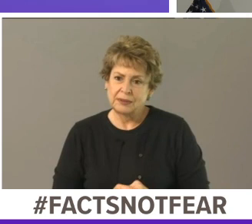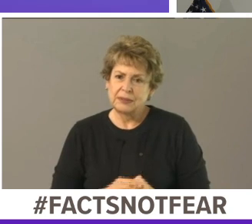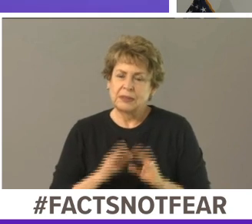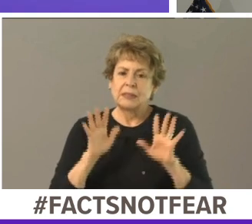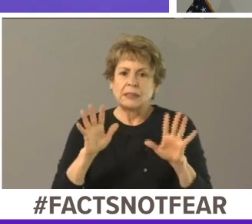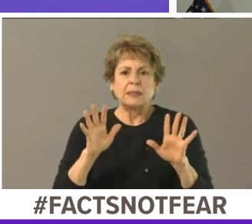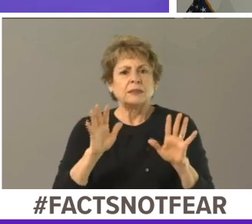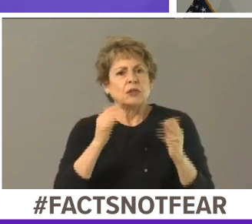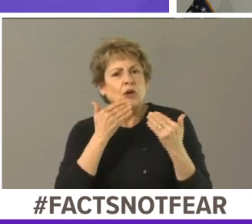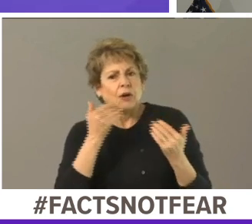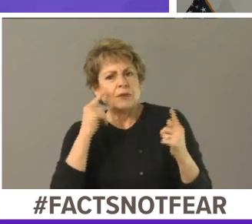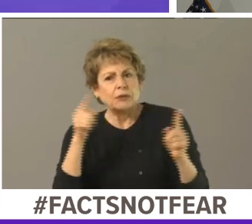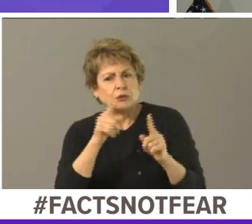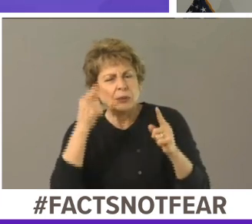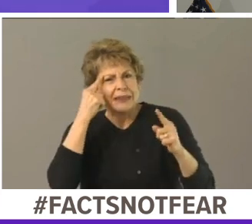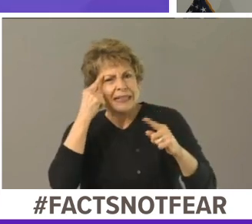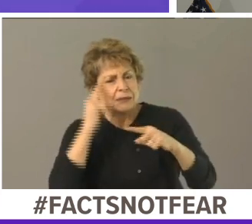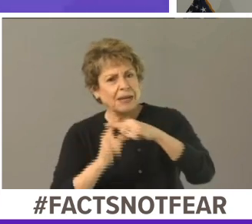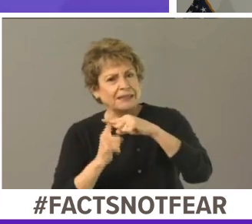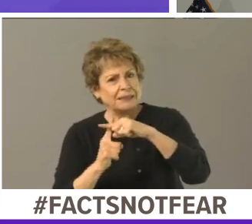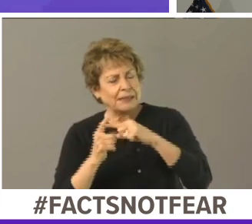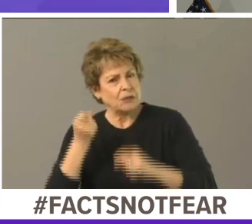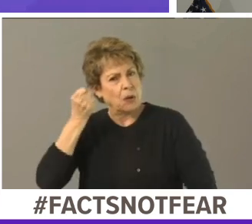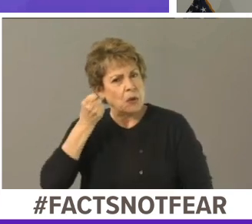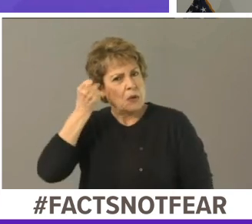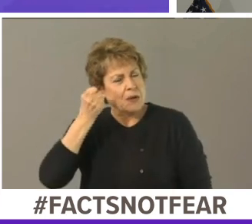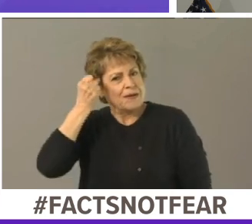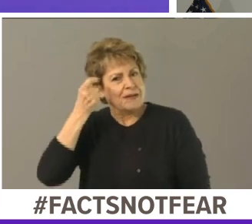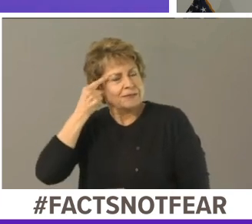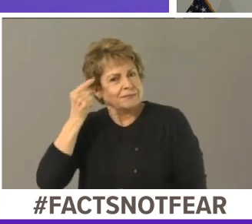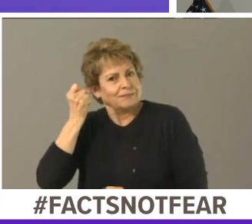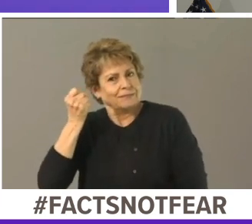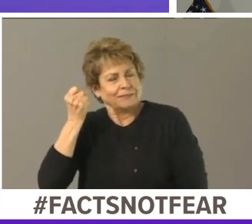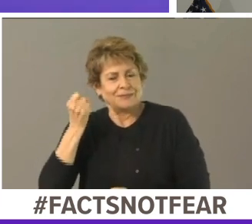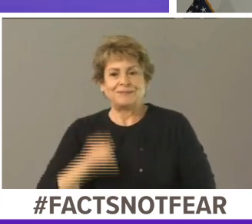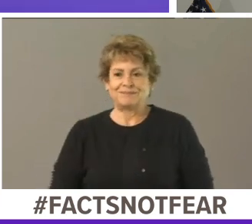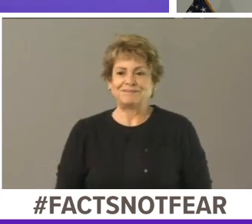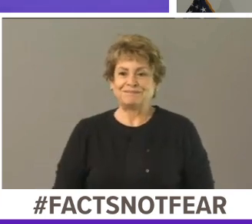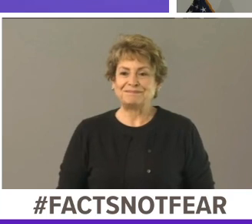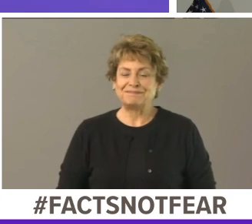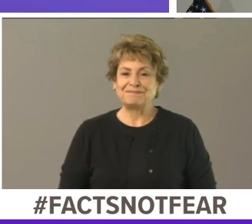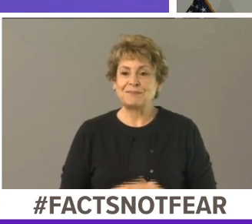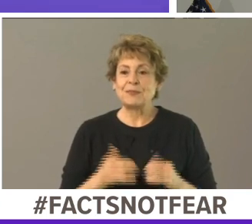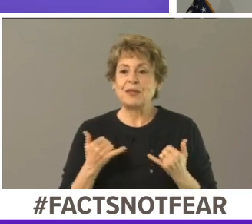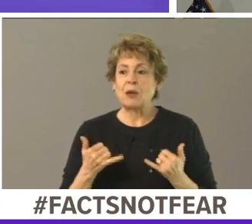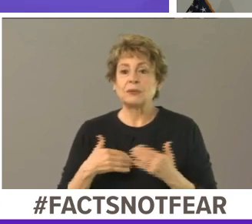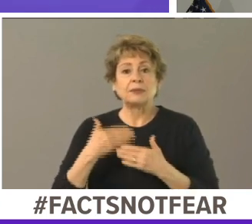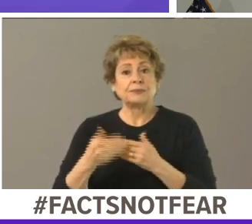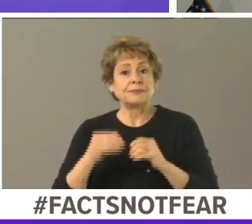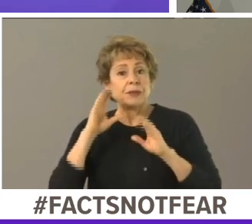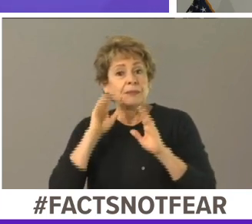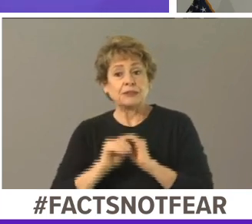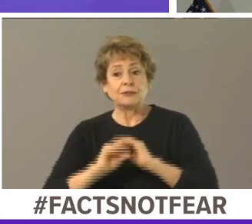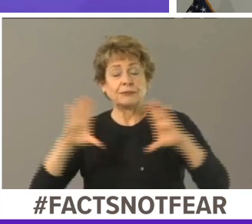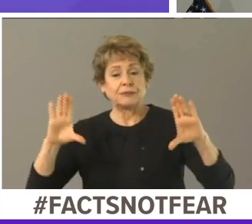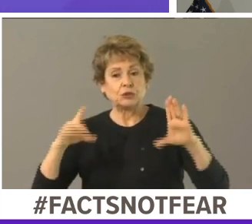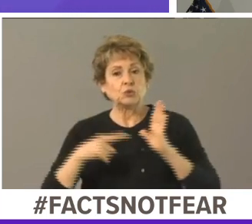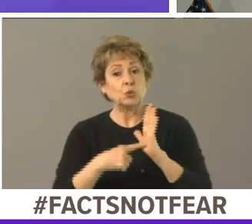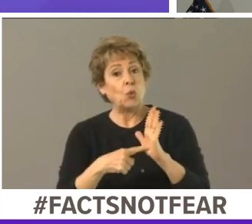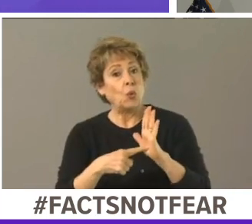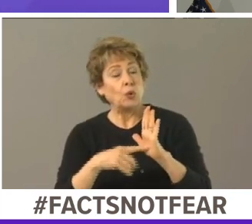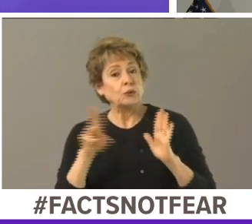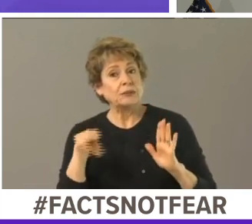Last, if you want to look at the cases across the country, again, on this map, fire engine red is